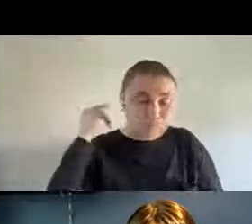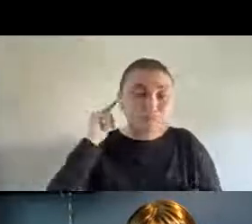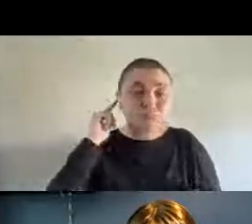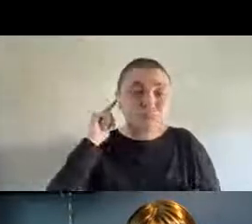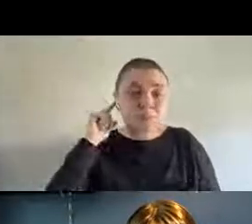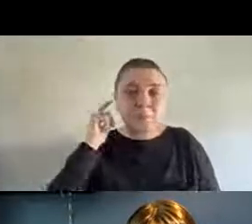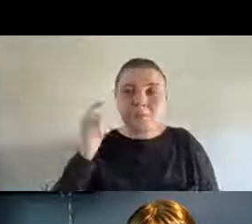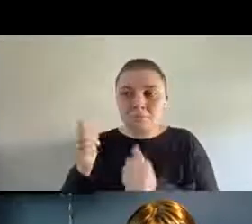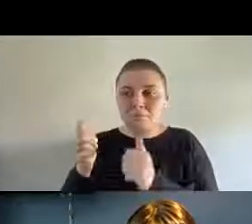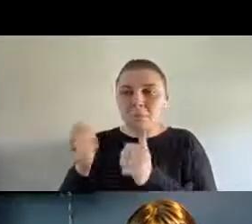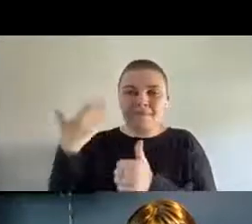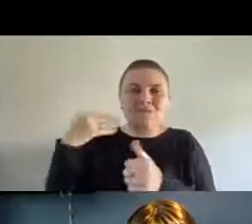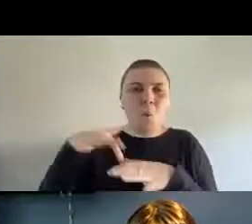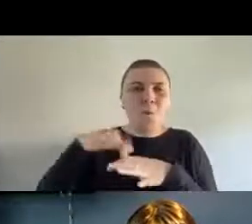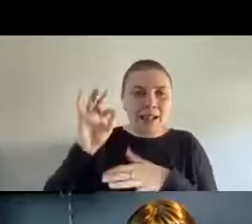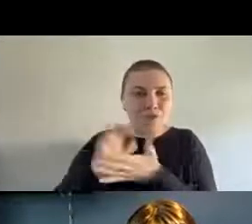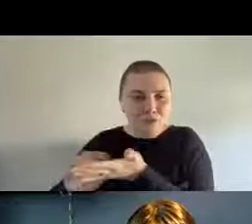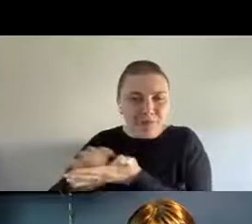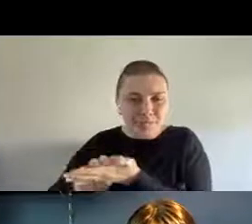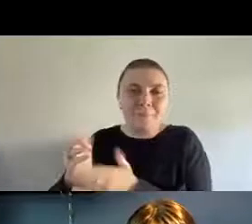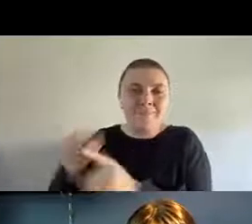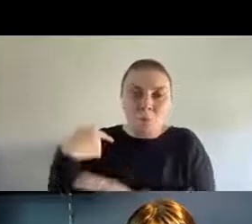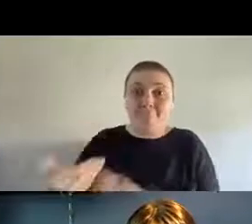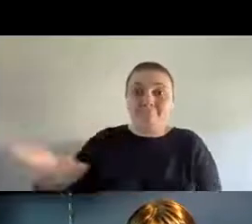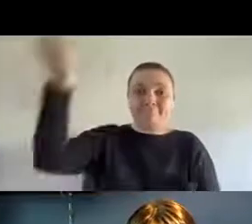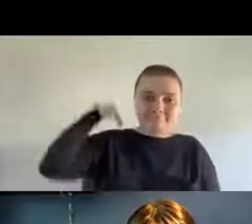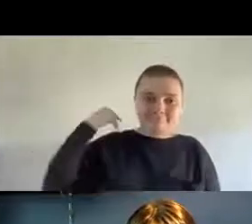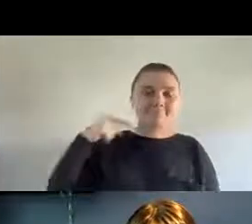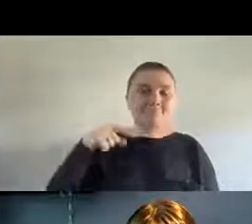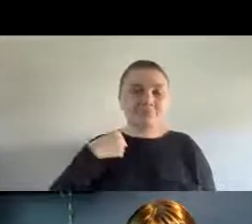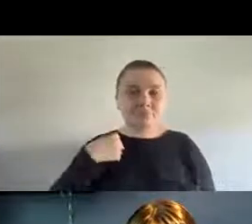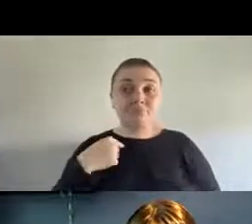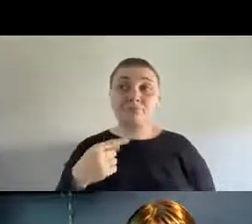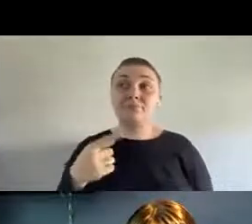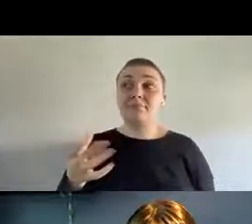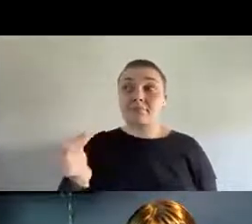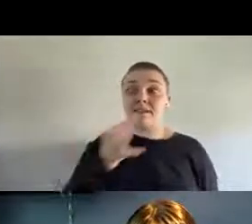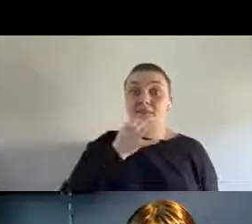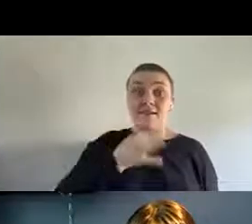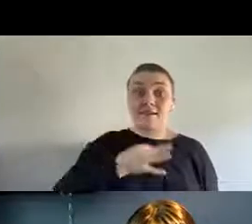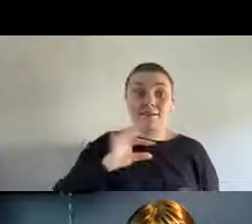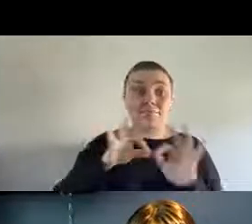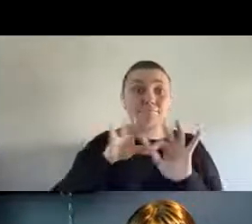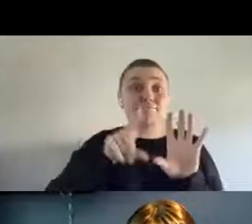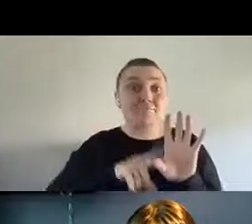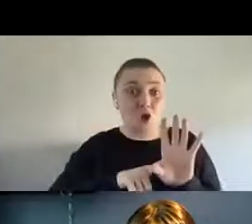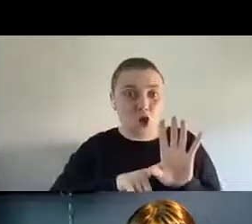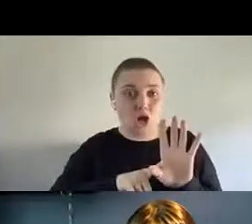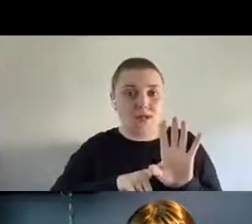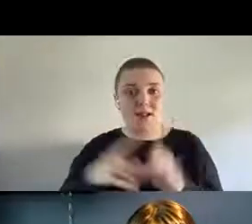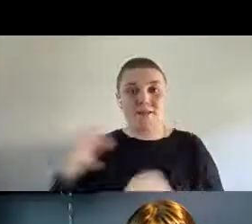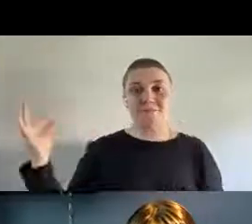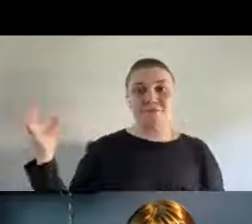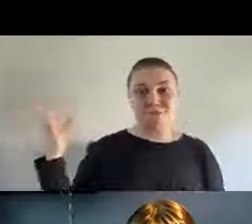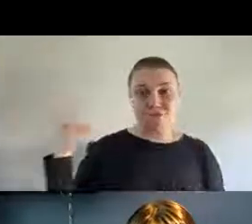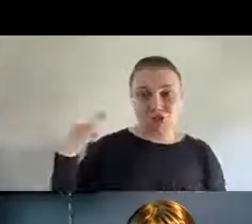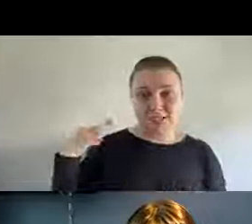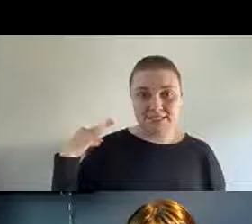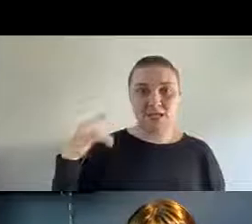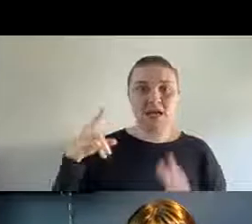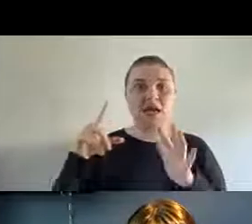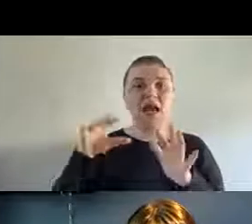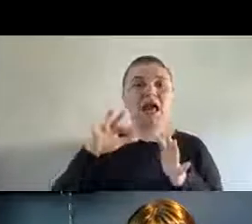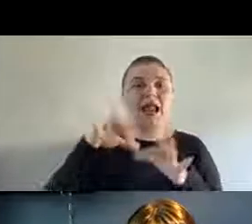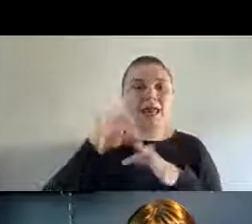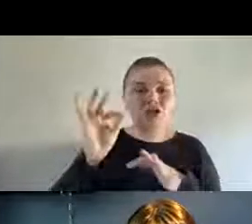paper introduction in Braille, where I was asked by the volunteer electoral official assisting